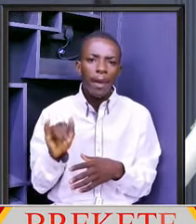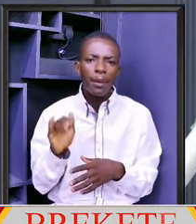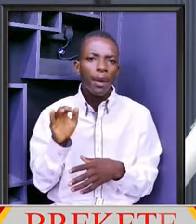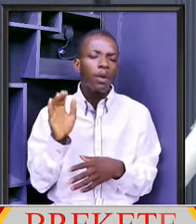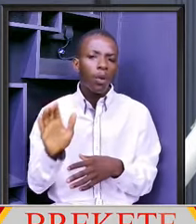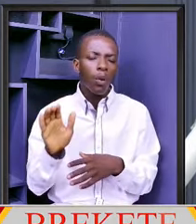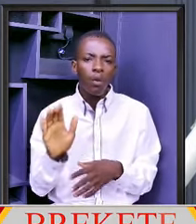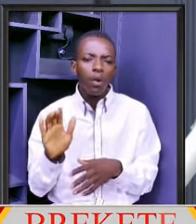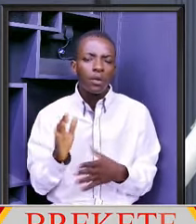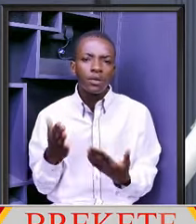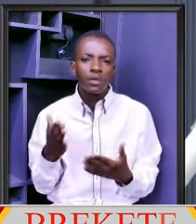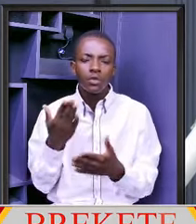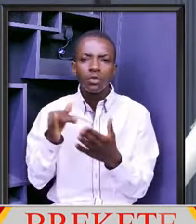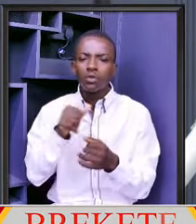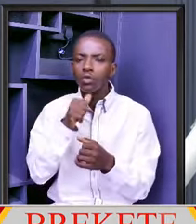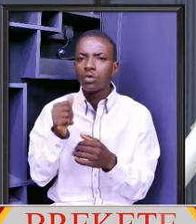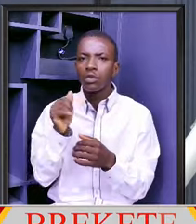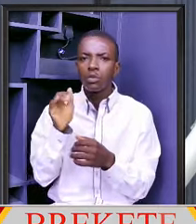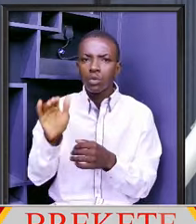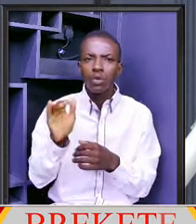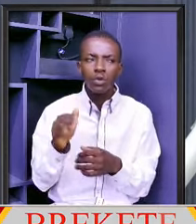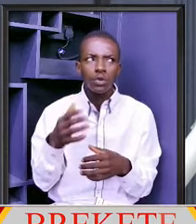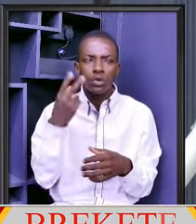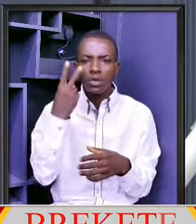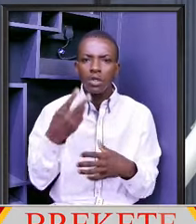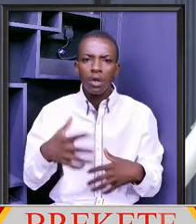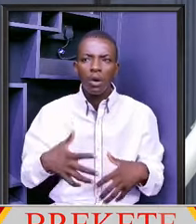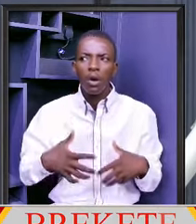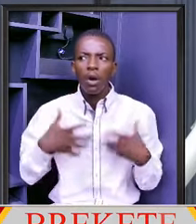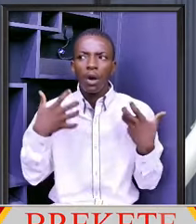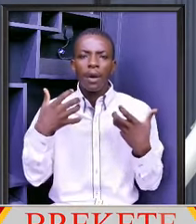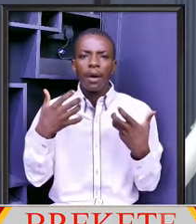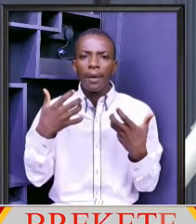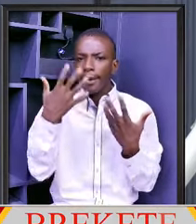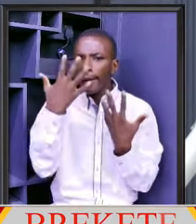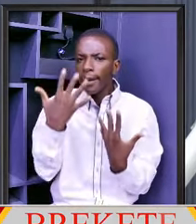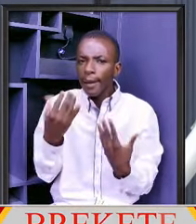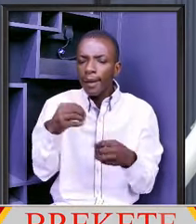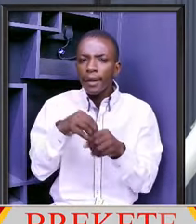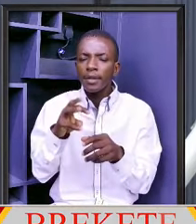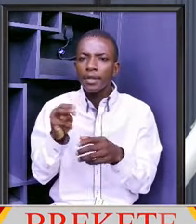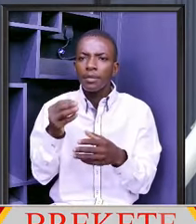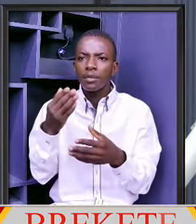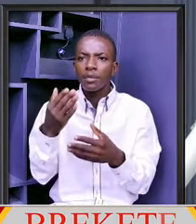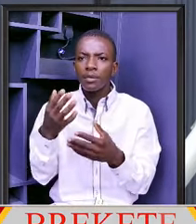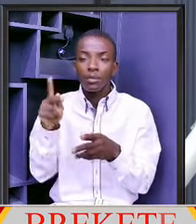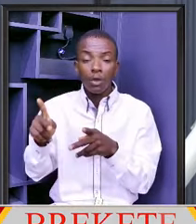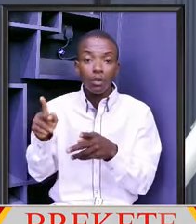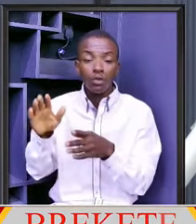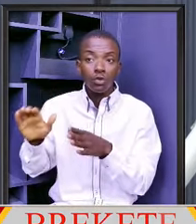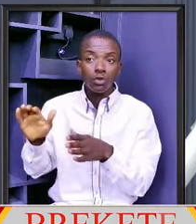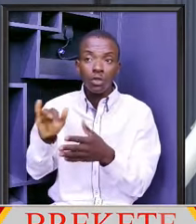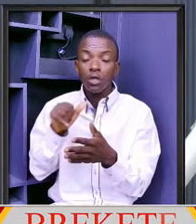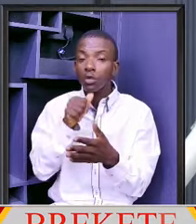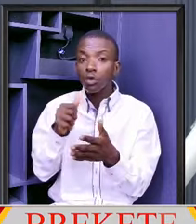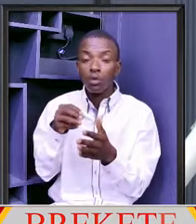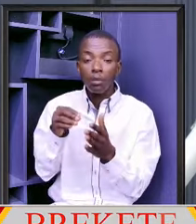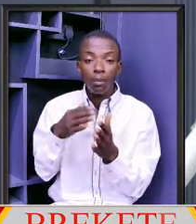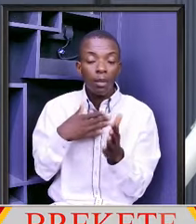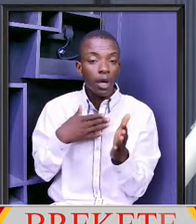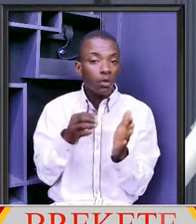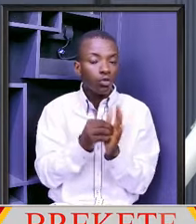But they go there some way no blow horn. You go see anger in them. You are wasting their time for people children will not be my own